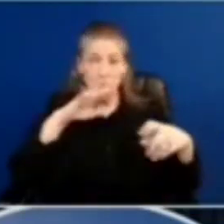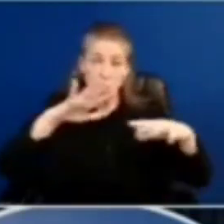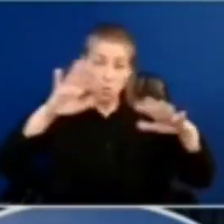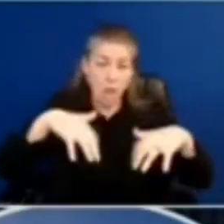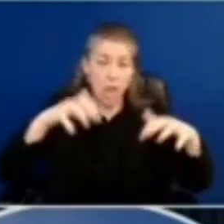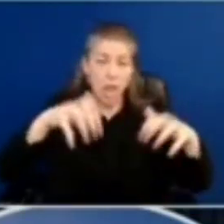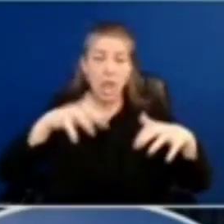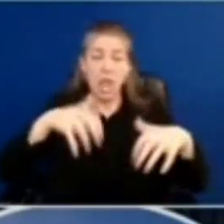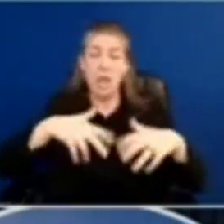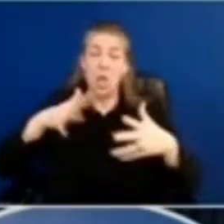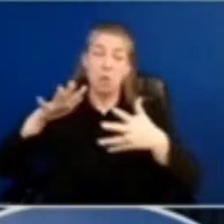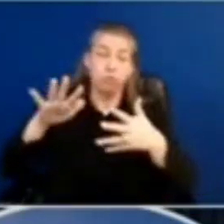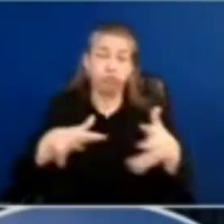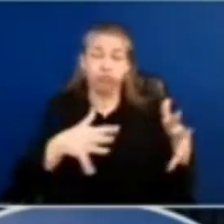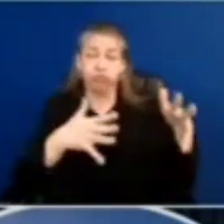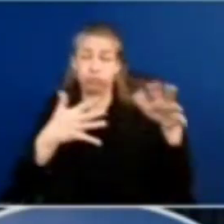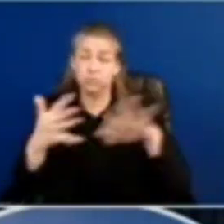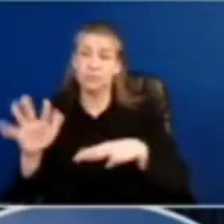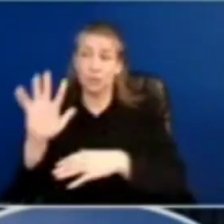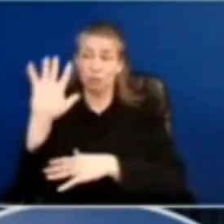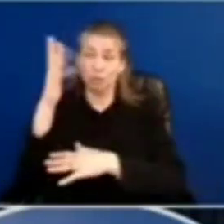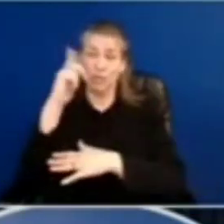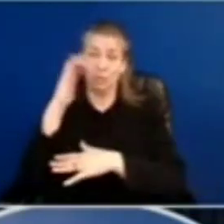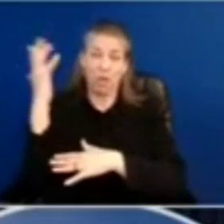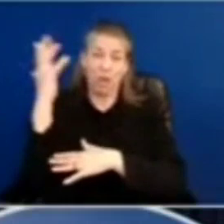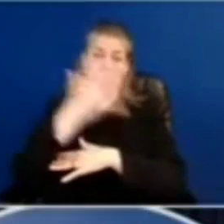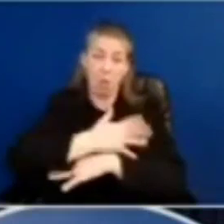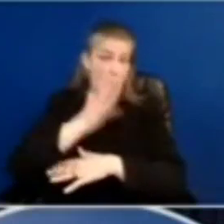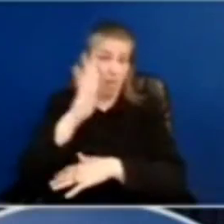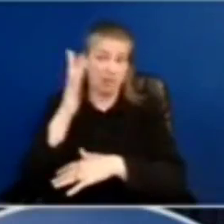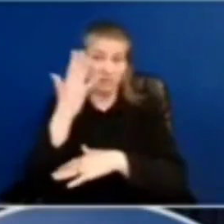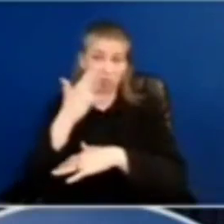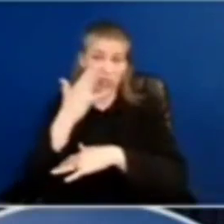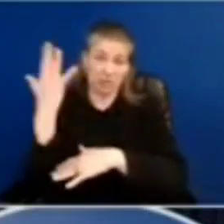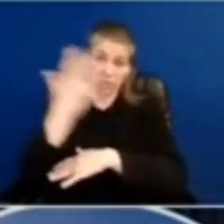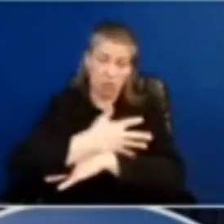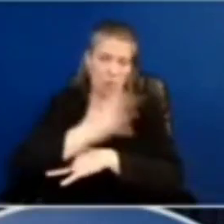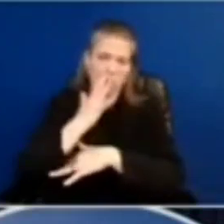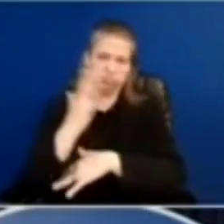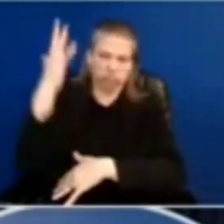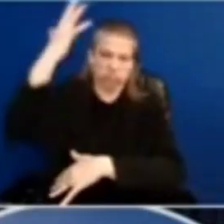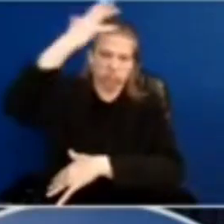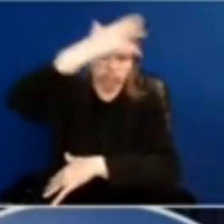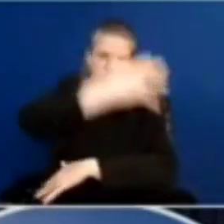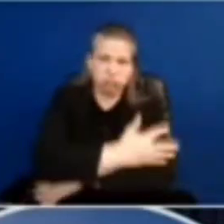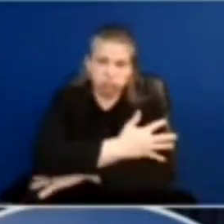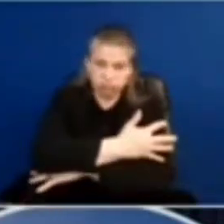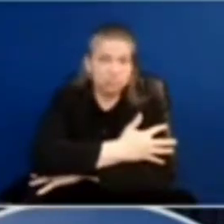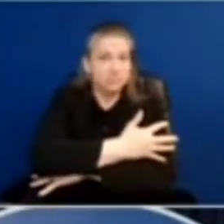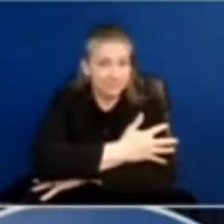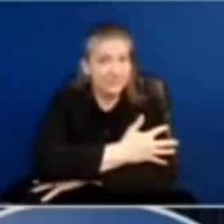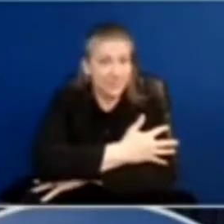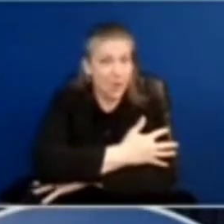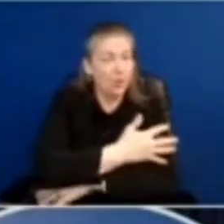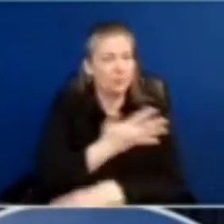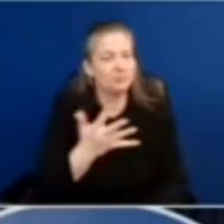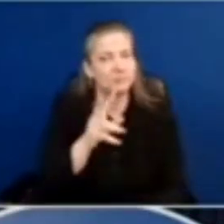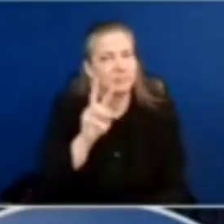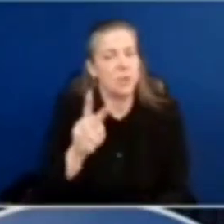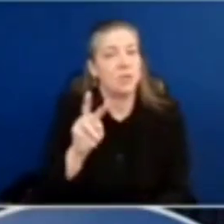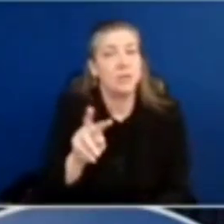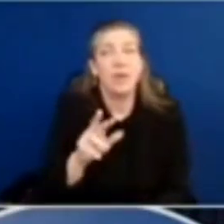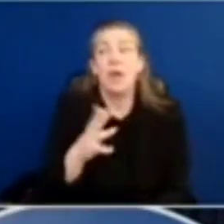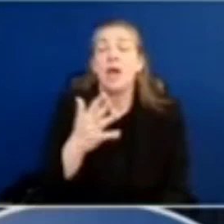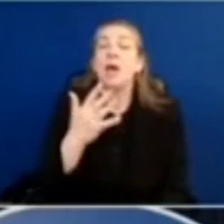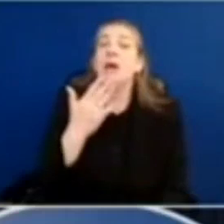of wind coming. We'll see trees uprooted, and so people should be prepared. Thankfully, it's not all that cold to